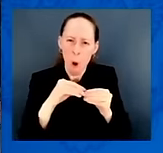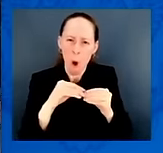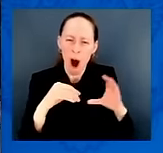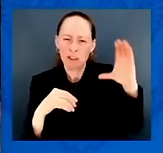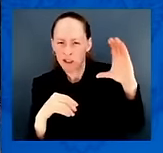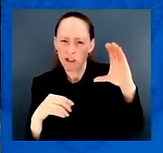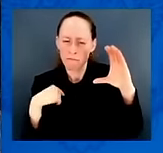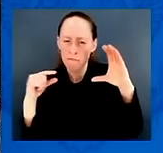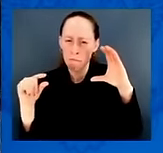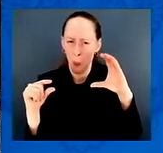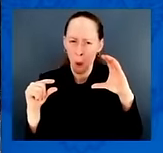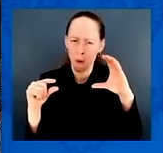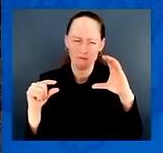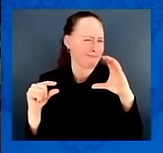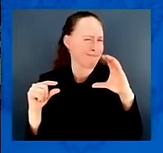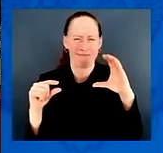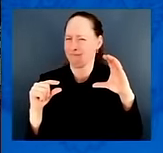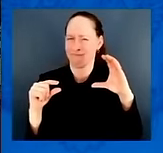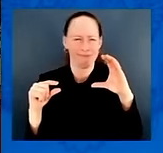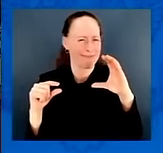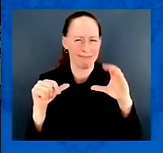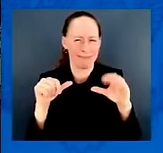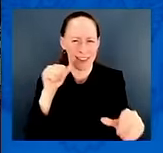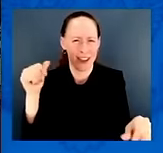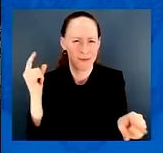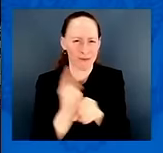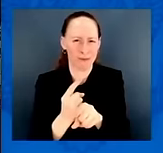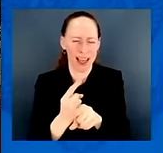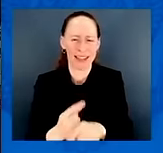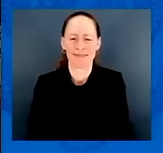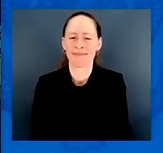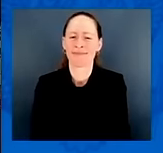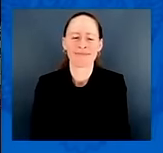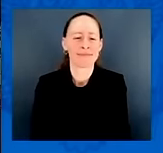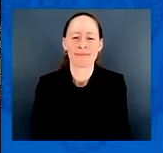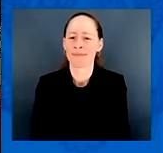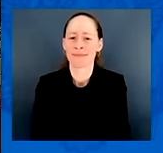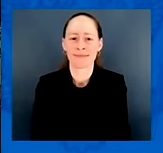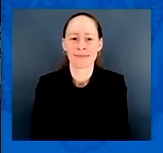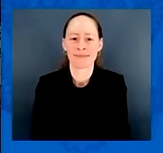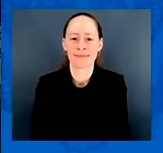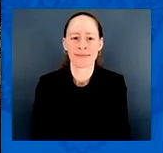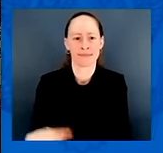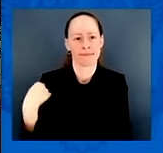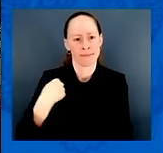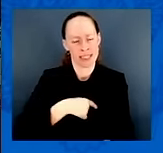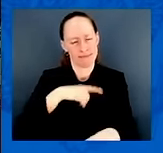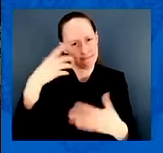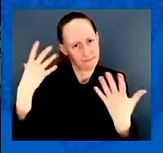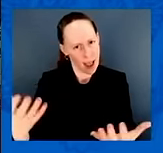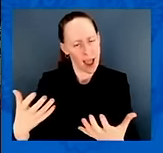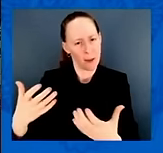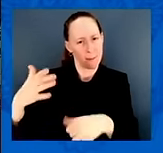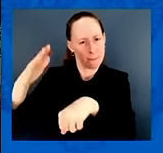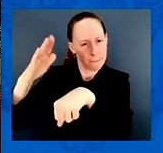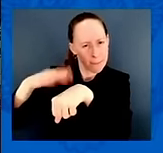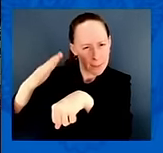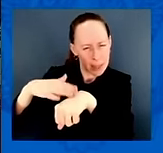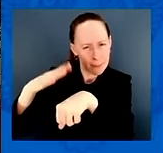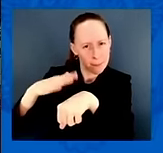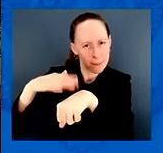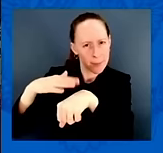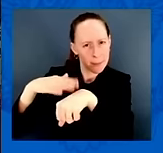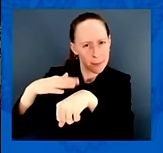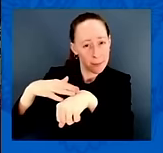I propose a minimum tax for billionaires of 25%, just 25%. You know what that would